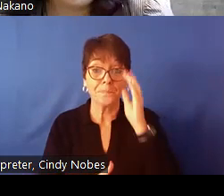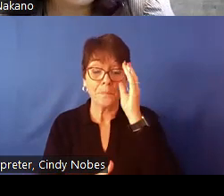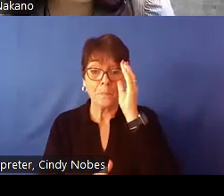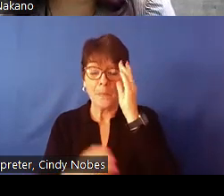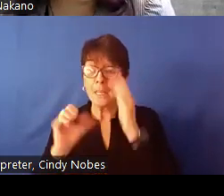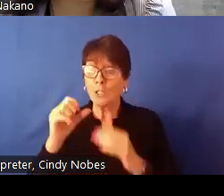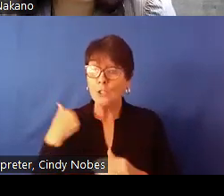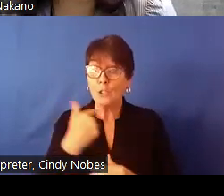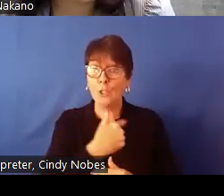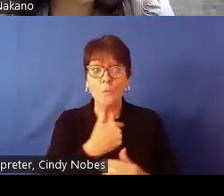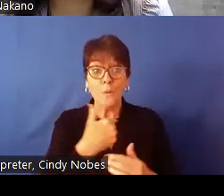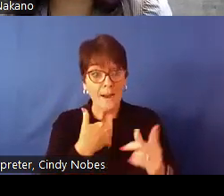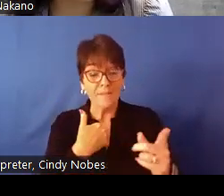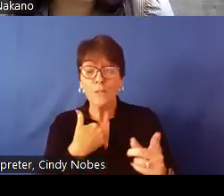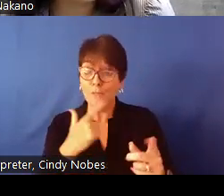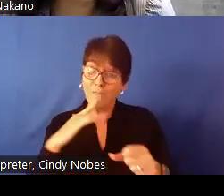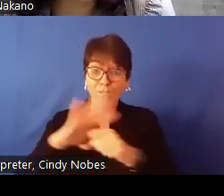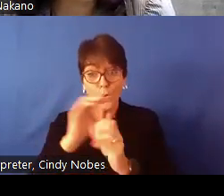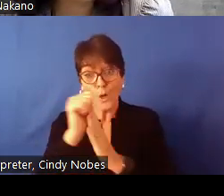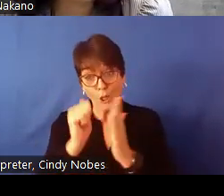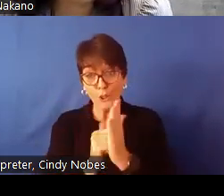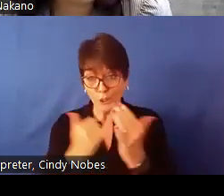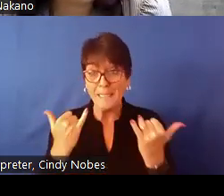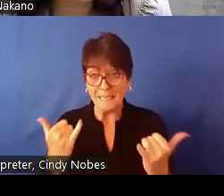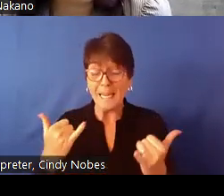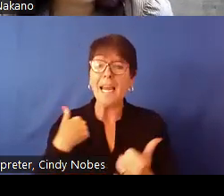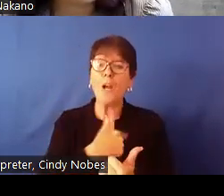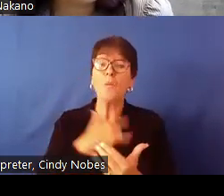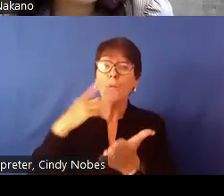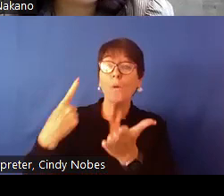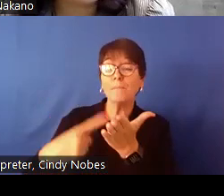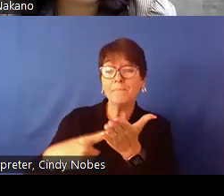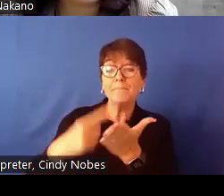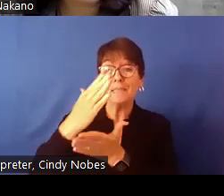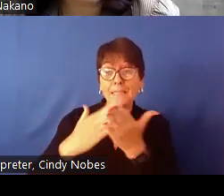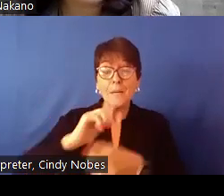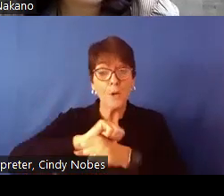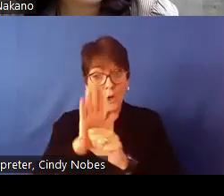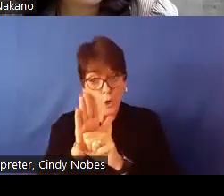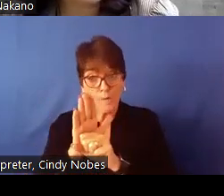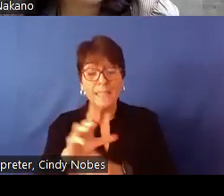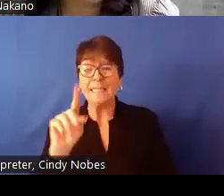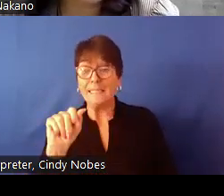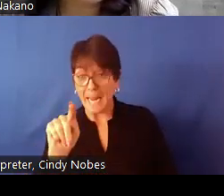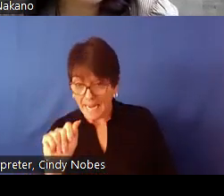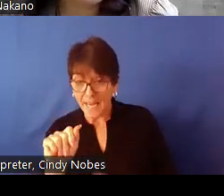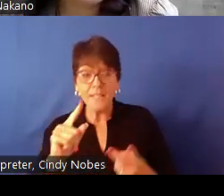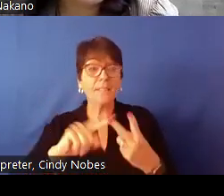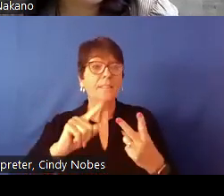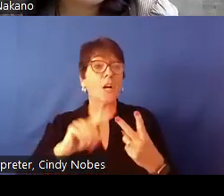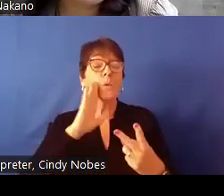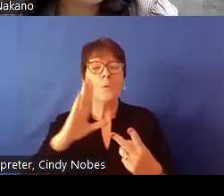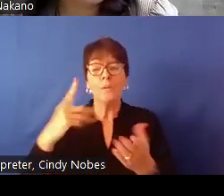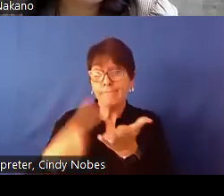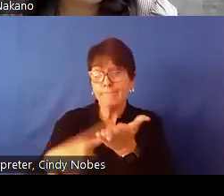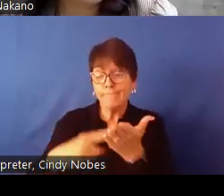So we've got a packed agenda today. So we'll be going over some COVID data. We'll also be briefing